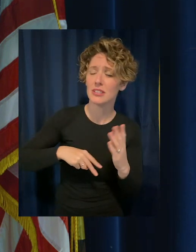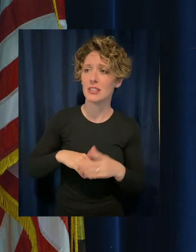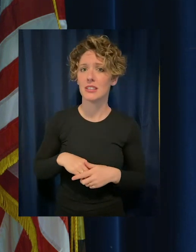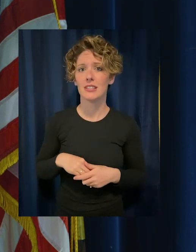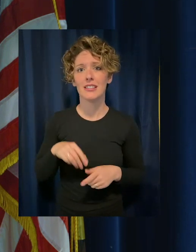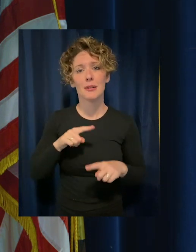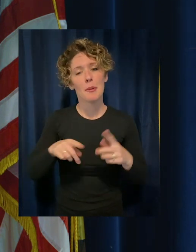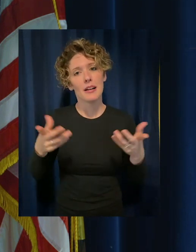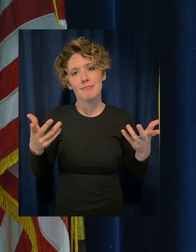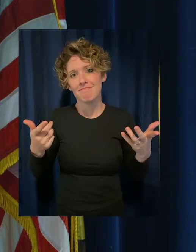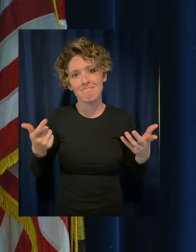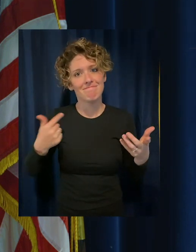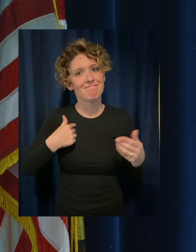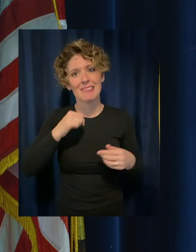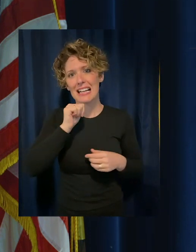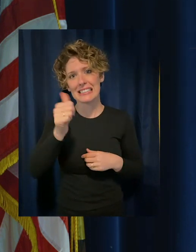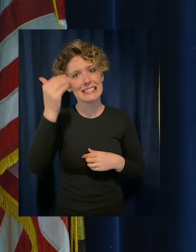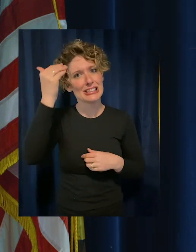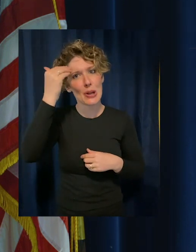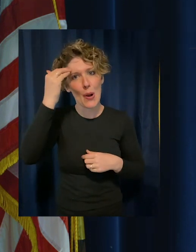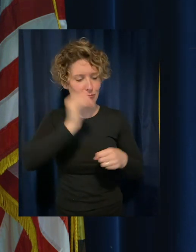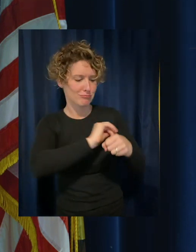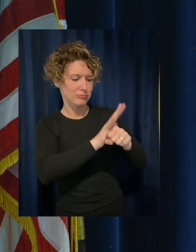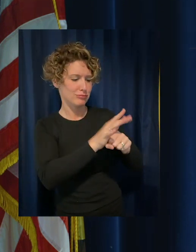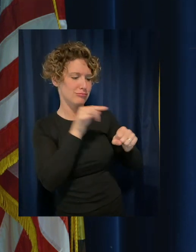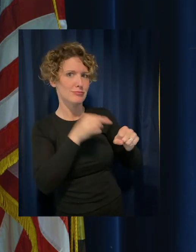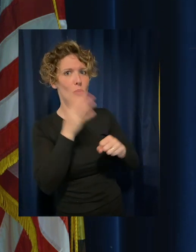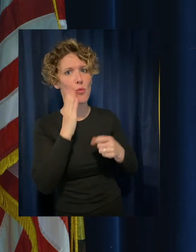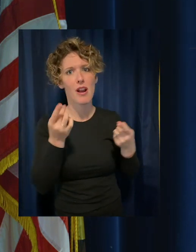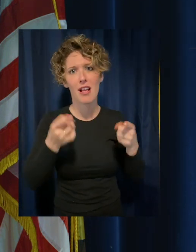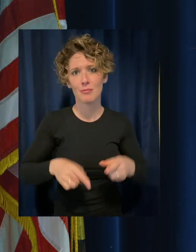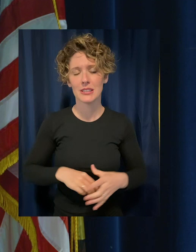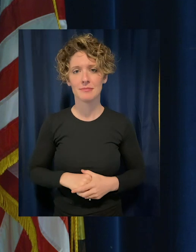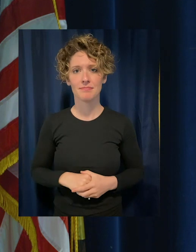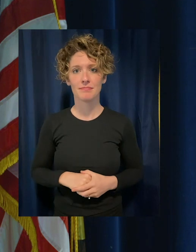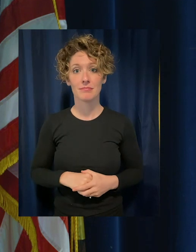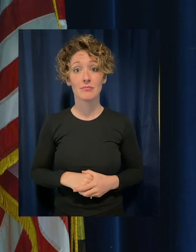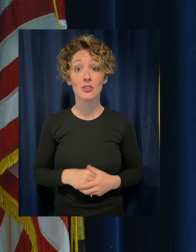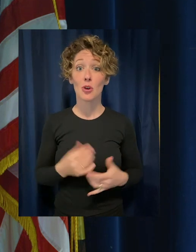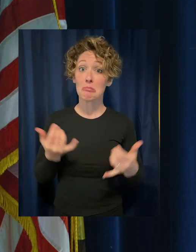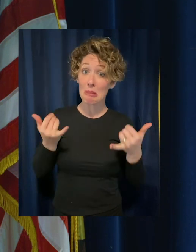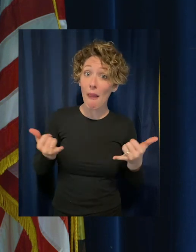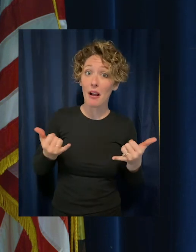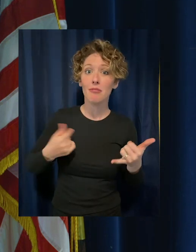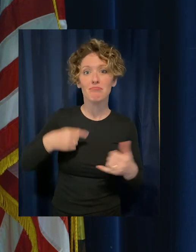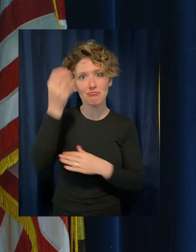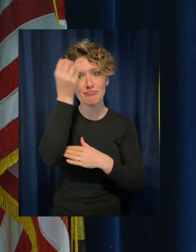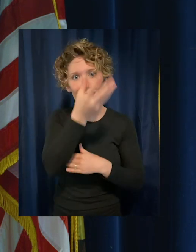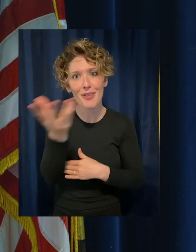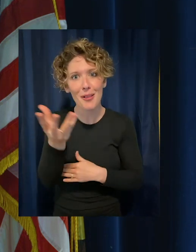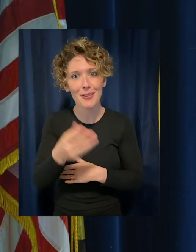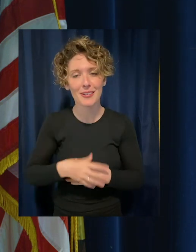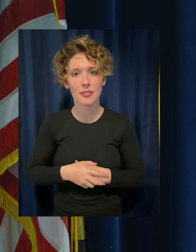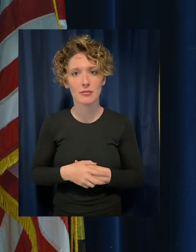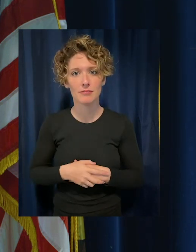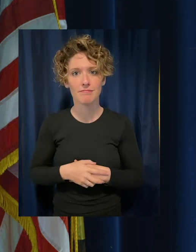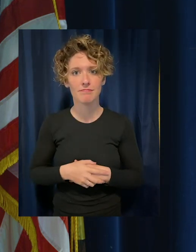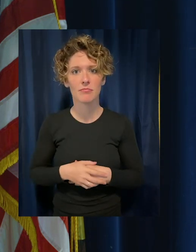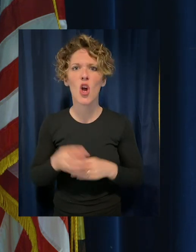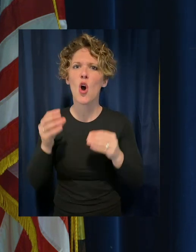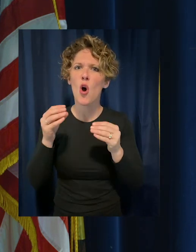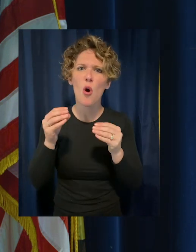And I'm quoting Time magazine. More than ever, the truth matters. Facts